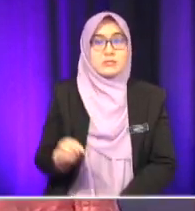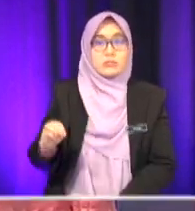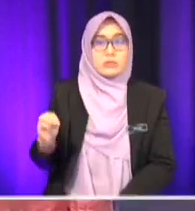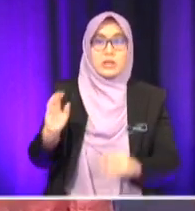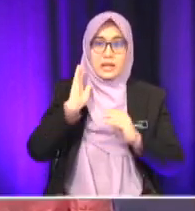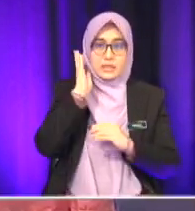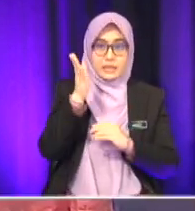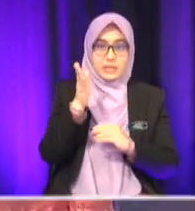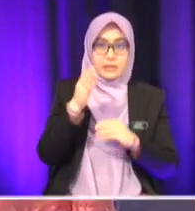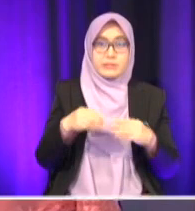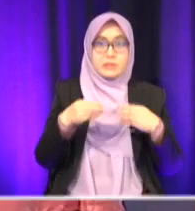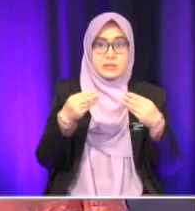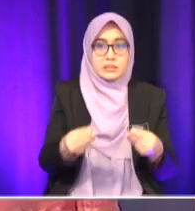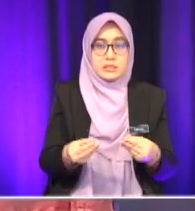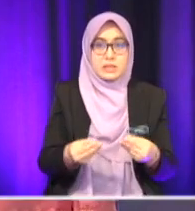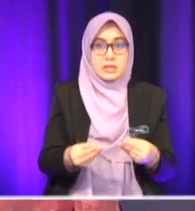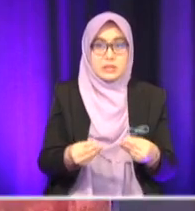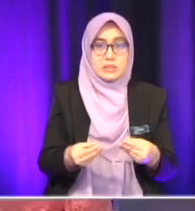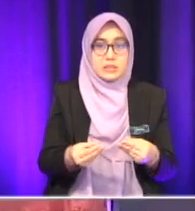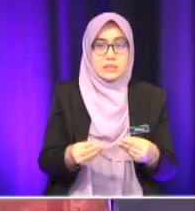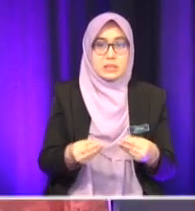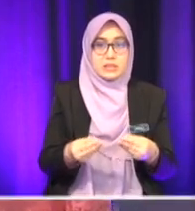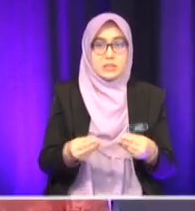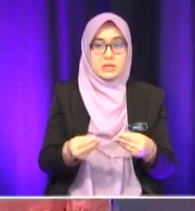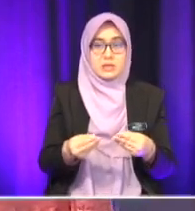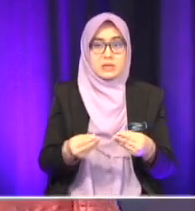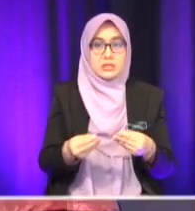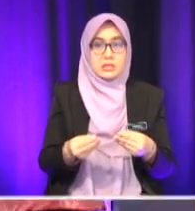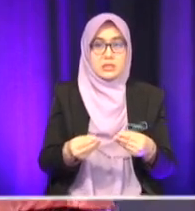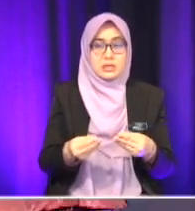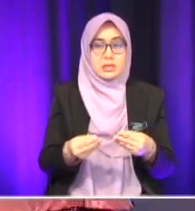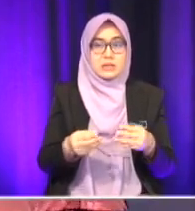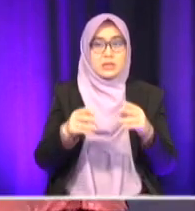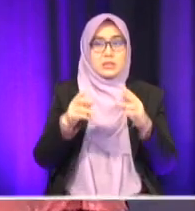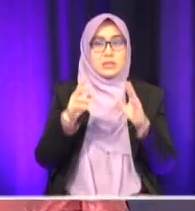okay, answer sheet for you to